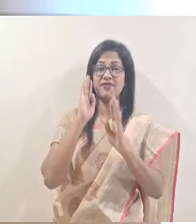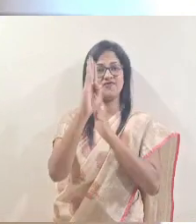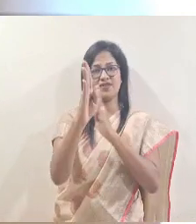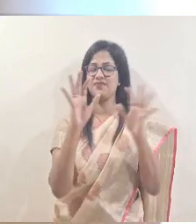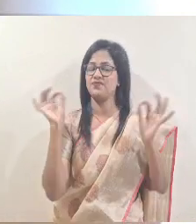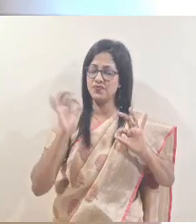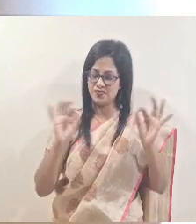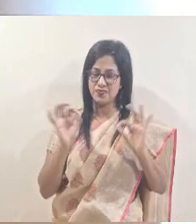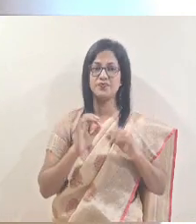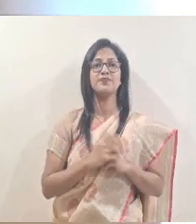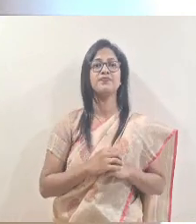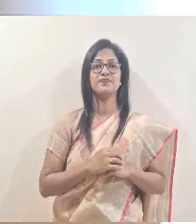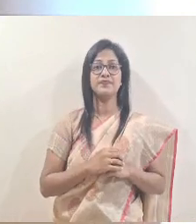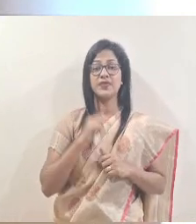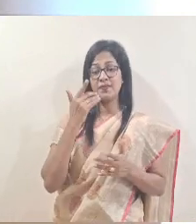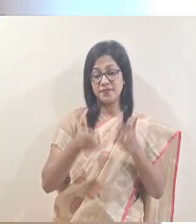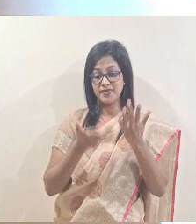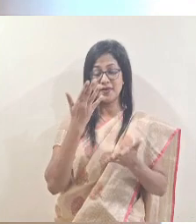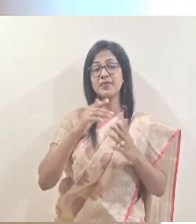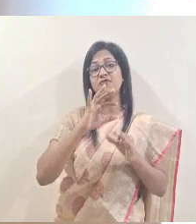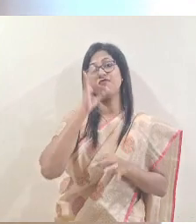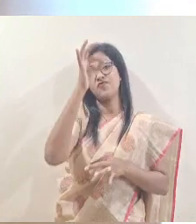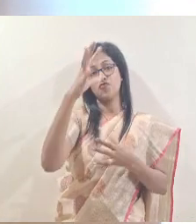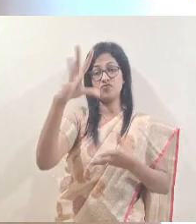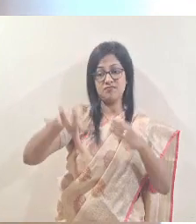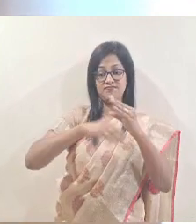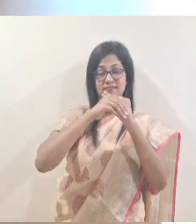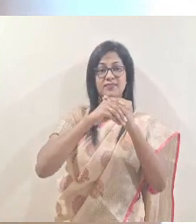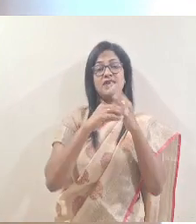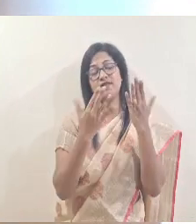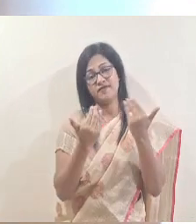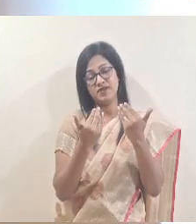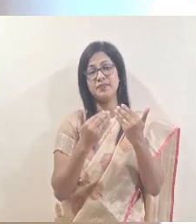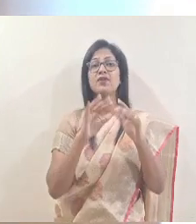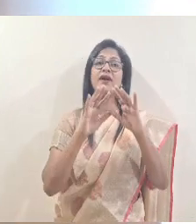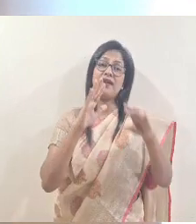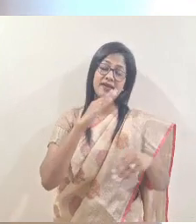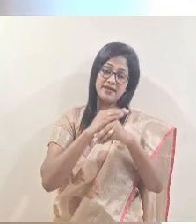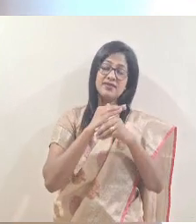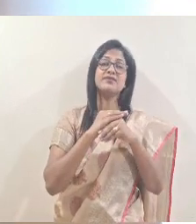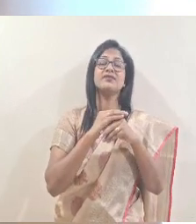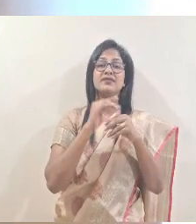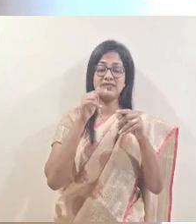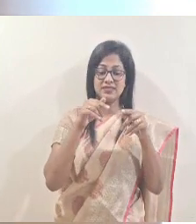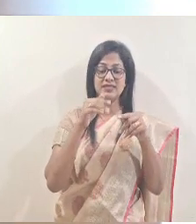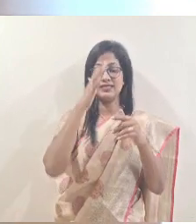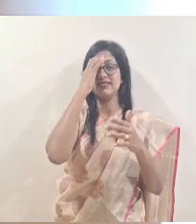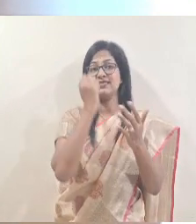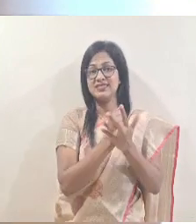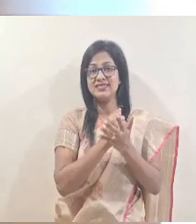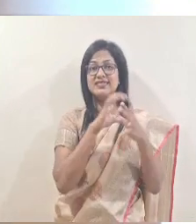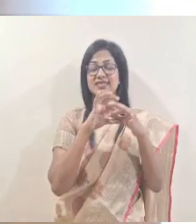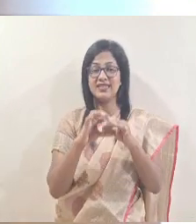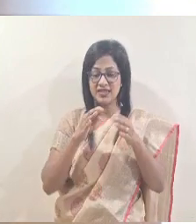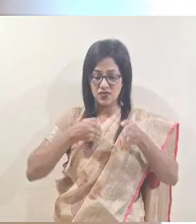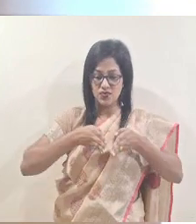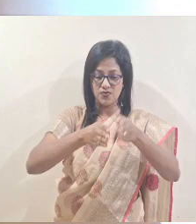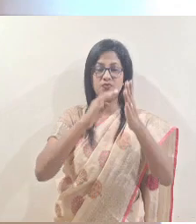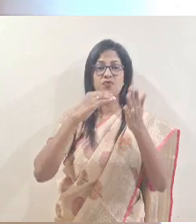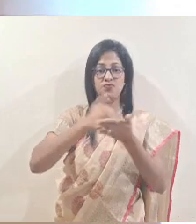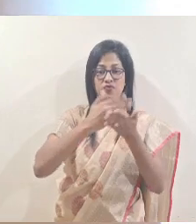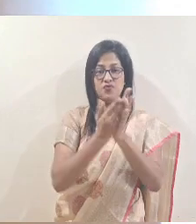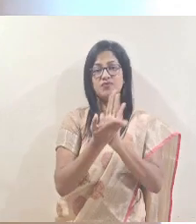not a directional. So maybe that can be a future aspect of this study. And additionally, there were decisions based on which the